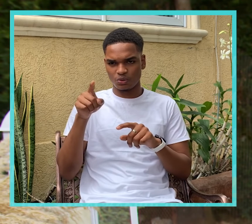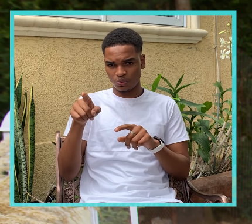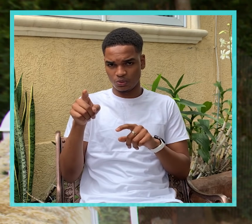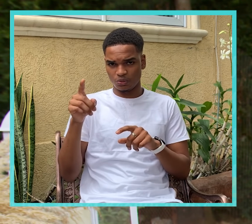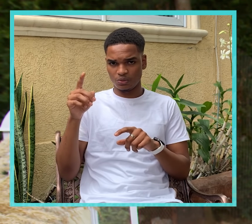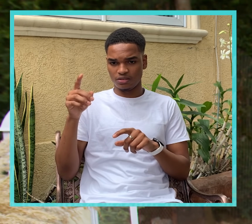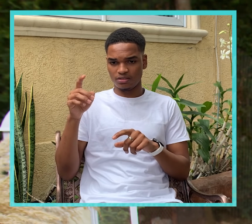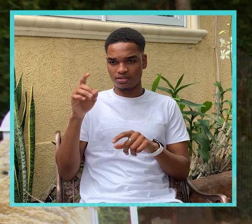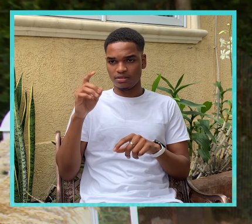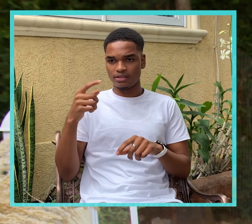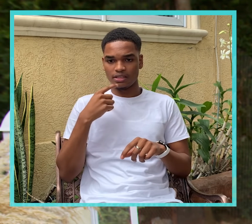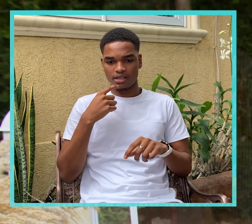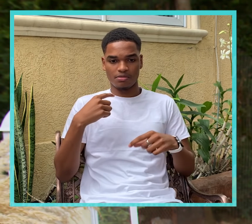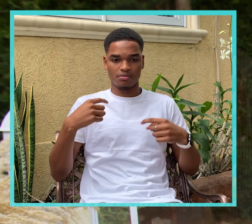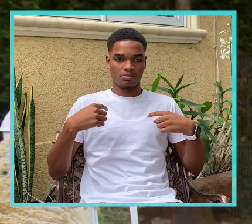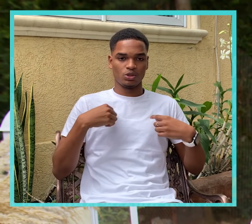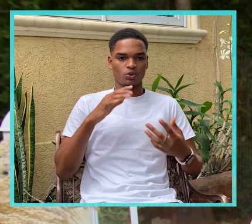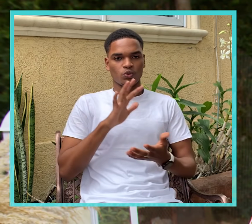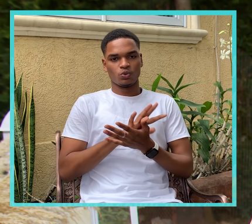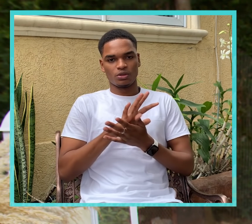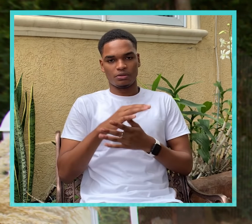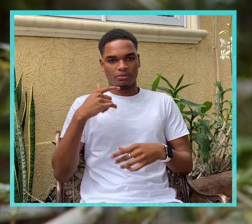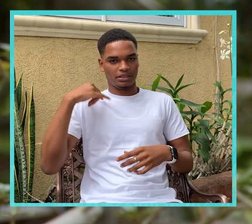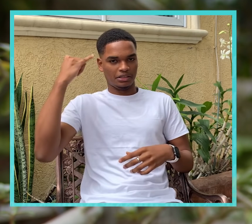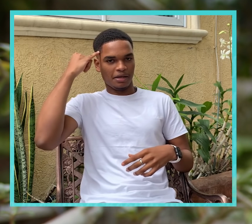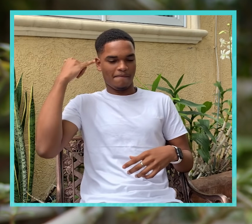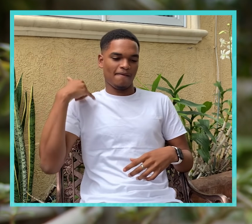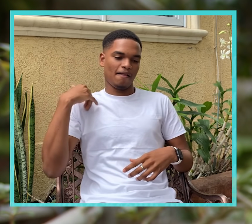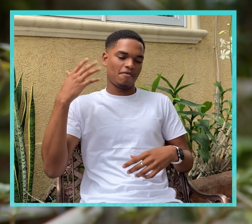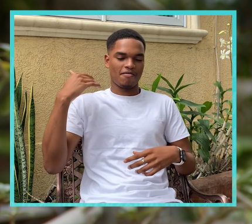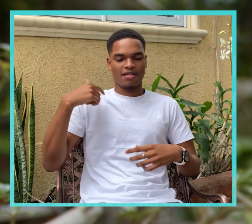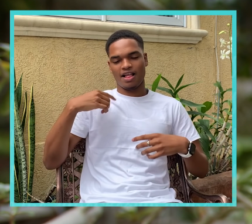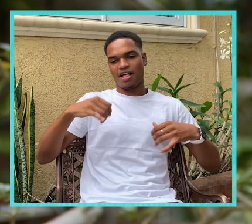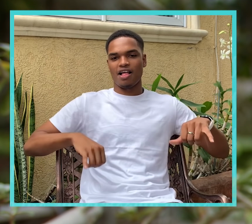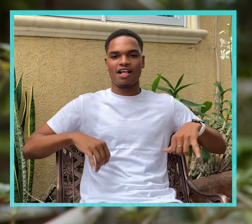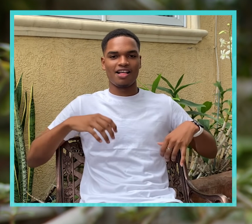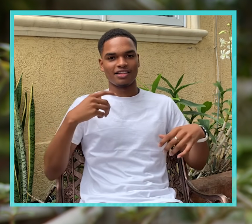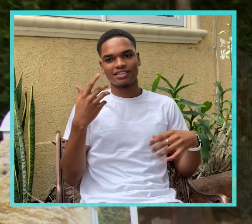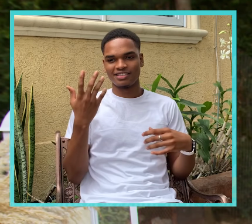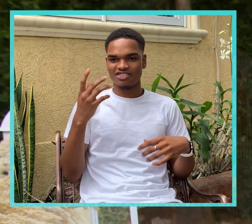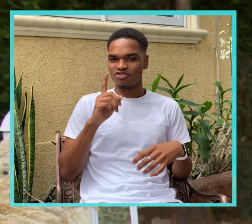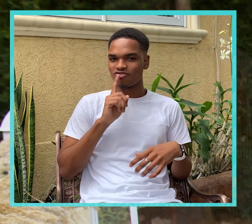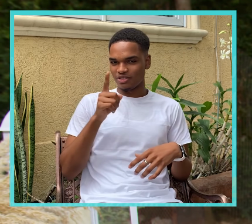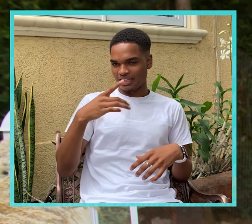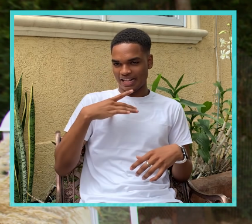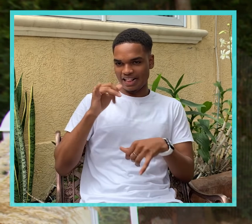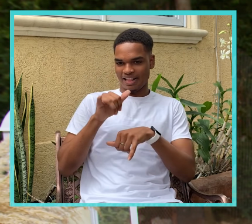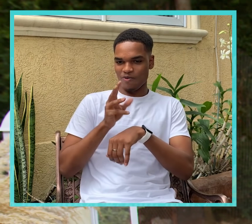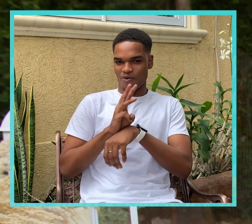those people that come and tell me you're a school motto? You're a Mac girl, right? Yeah. mean, is it by chance you're wearing light blue?